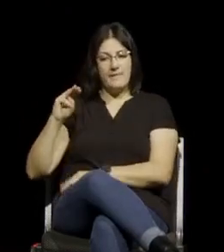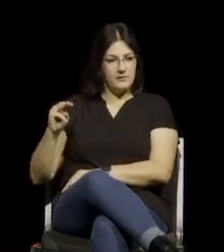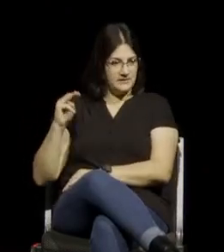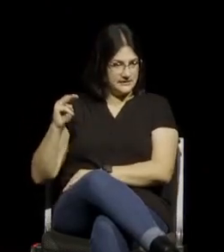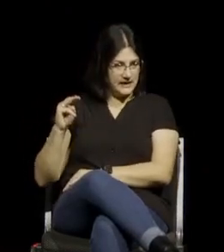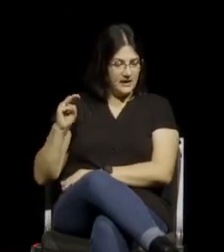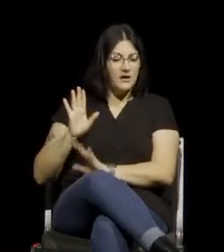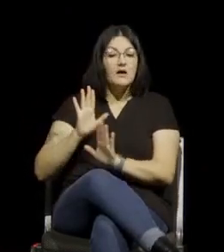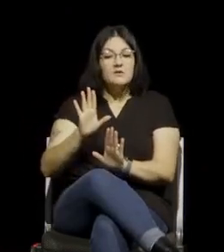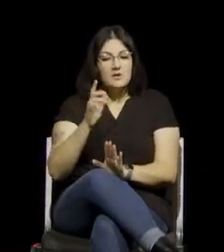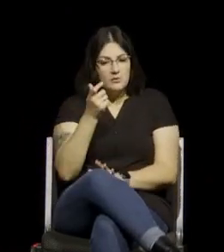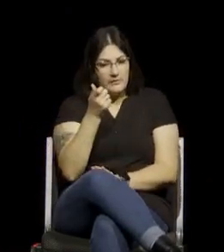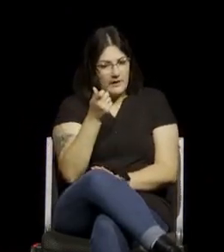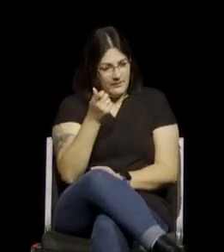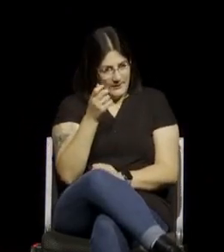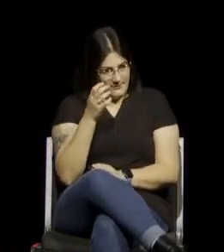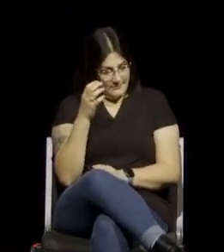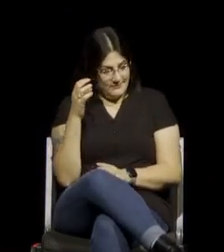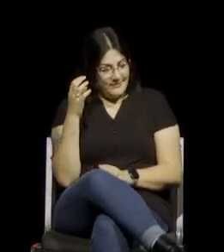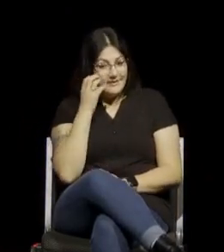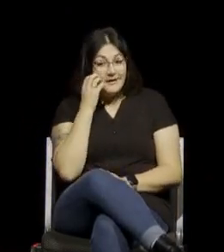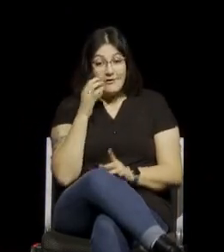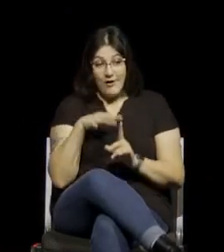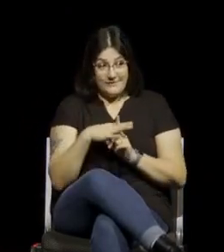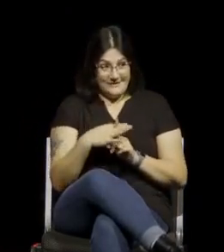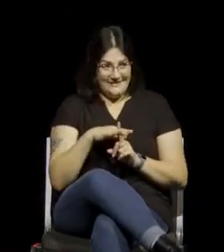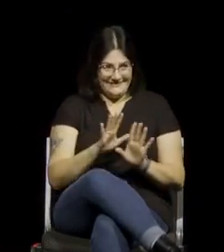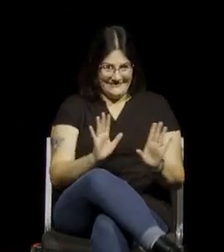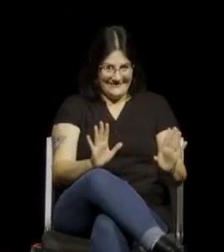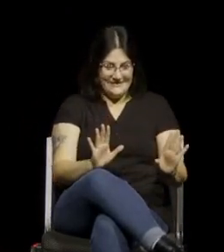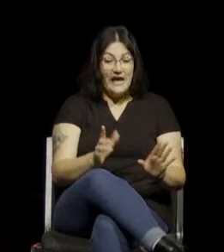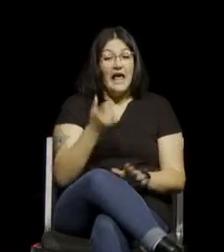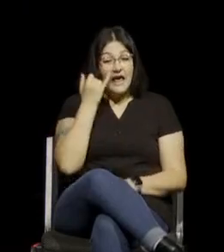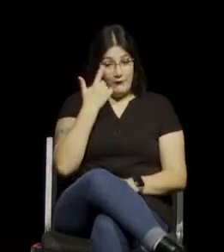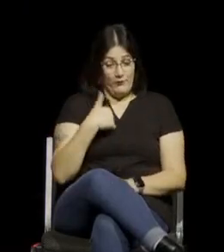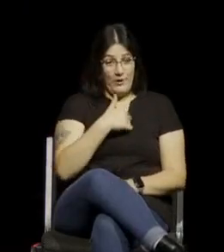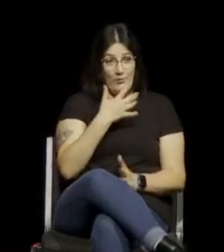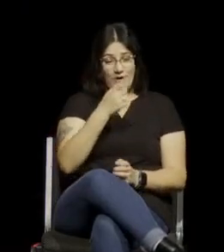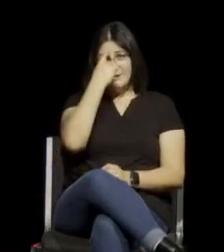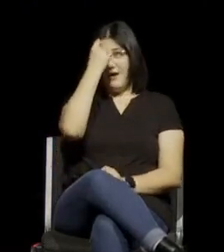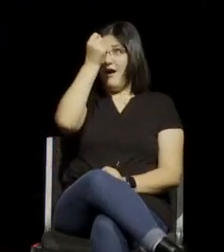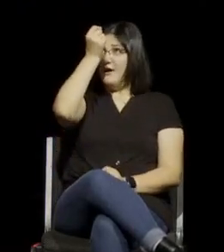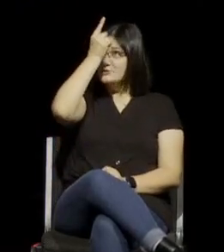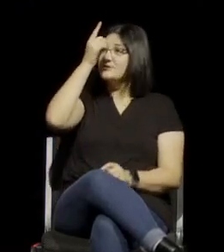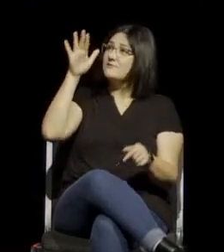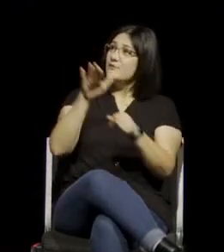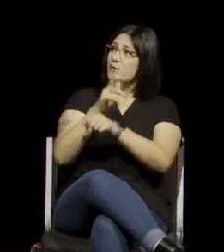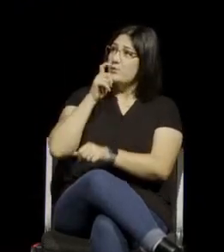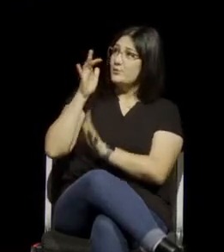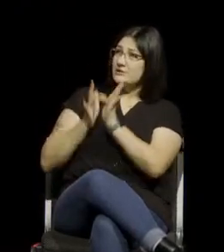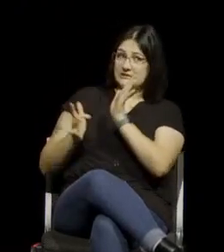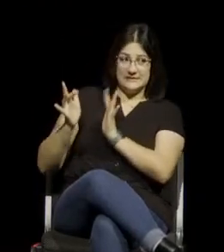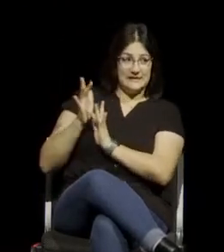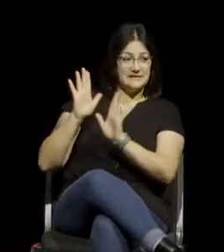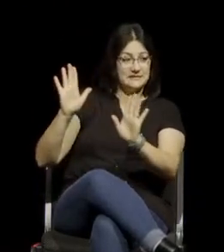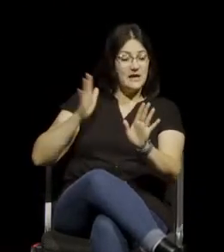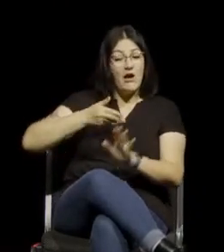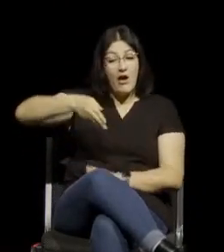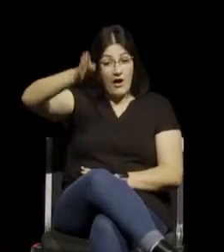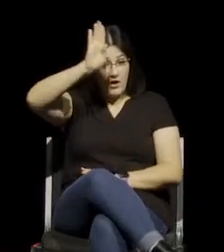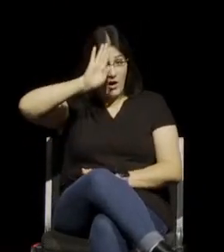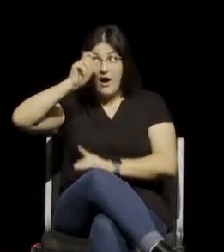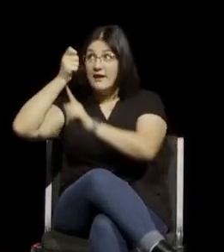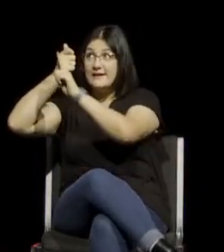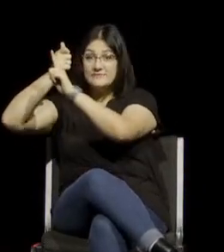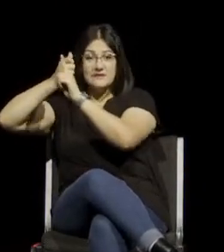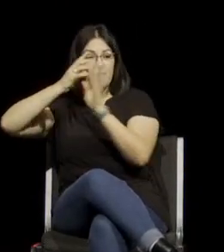Now, this is going to be a little meaty, but we have to make sure. If we want to try to get a picture of who Jesus is, God is the one